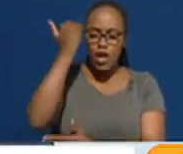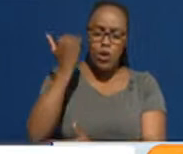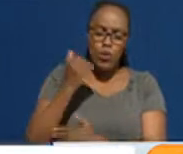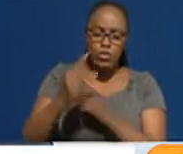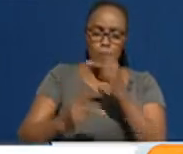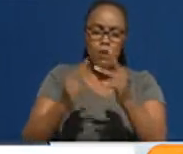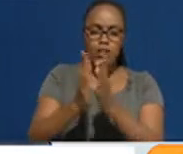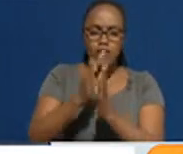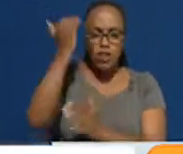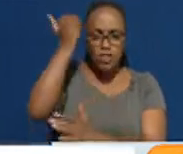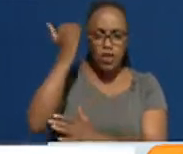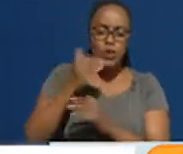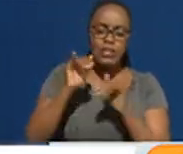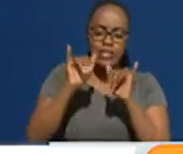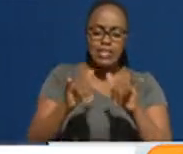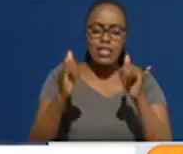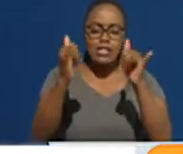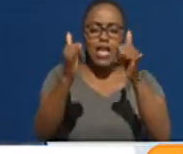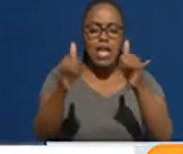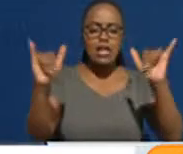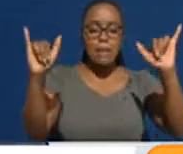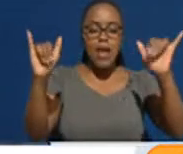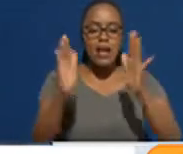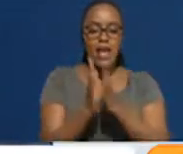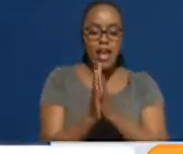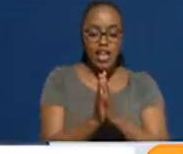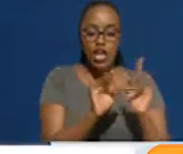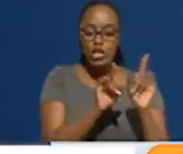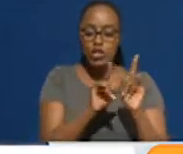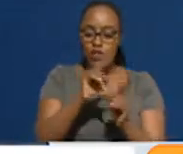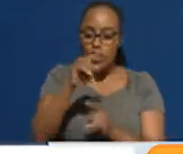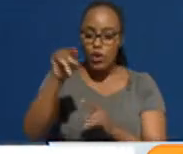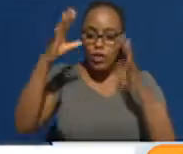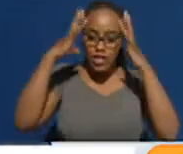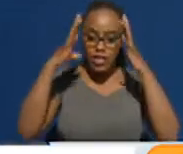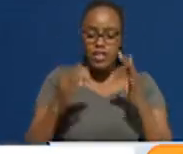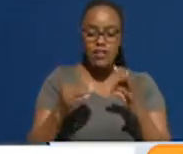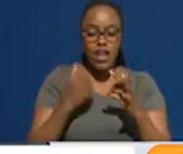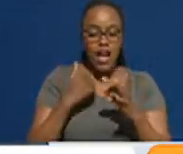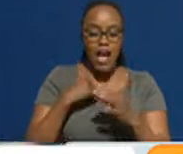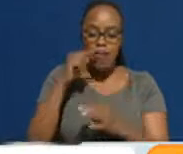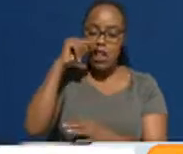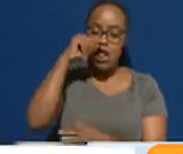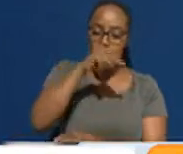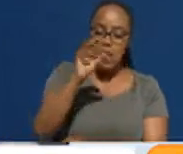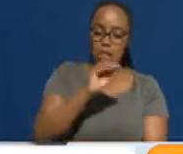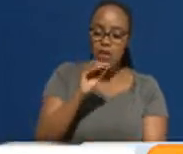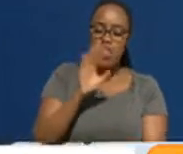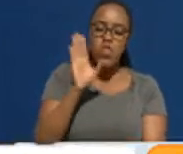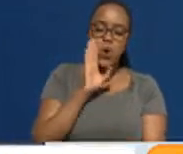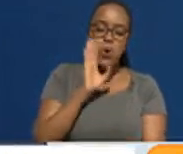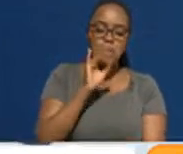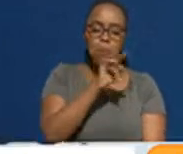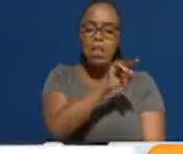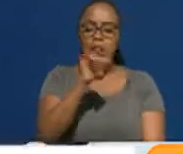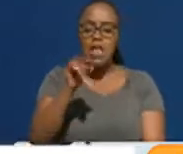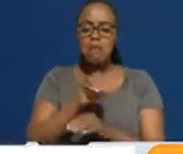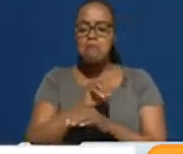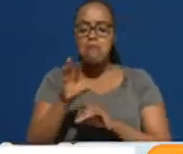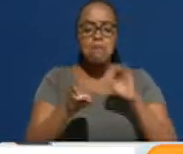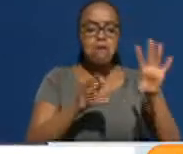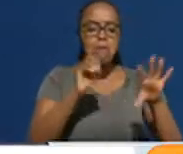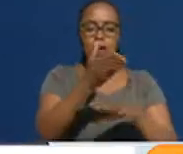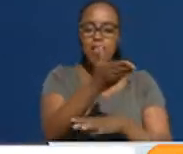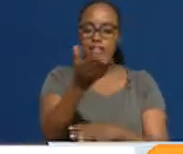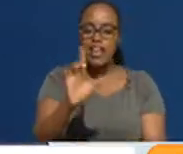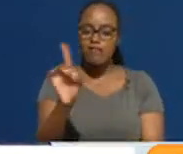that the court remains independent and makes a proper decision, that there's no interference, despite all the rumors, you know, that are flying right, left, and